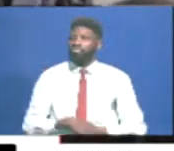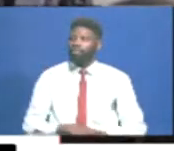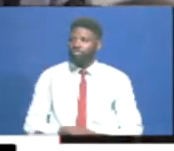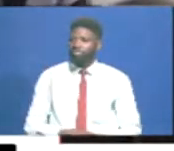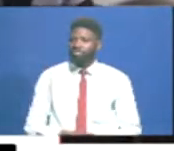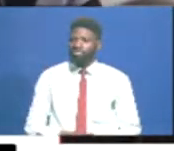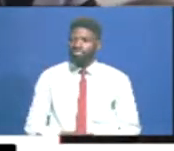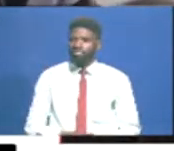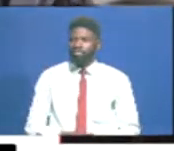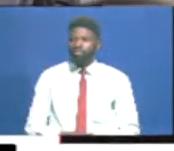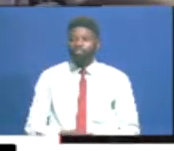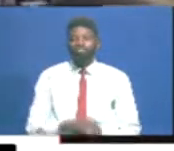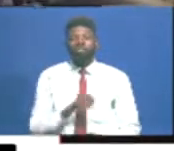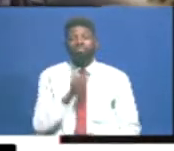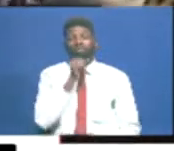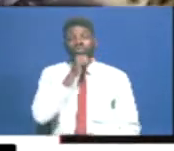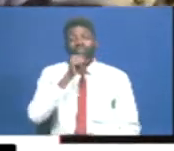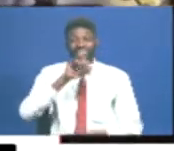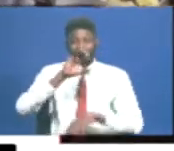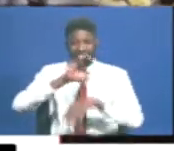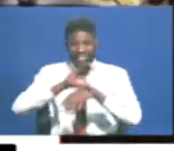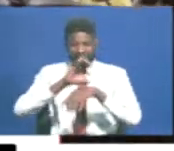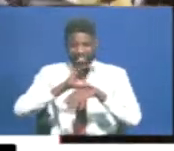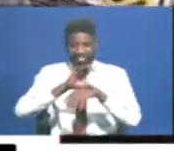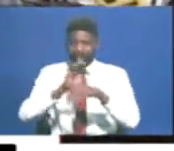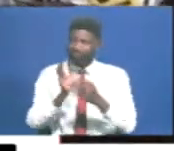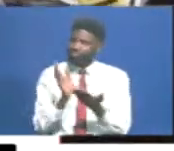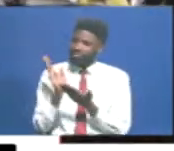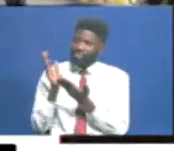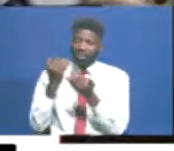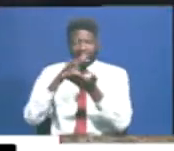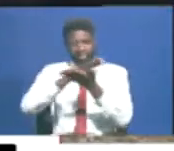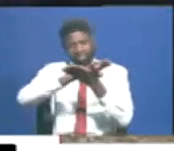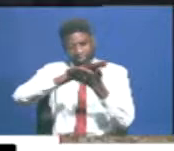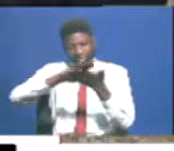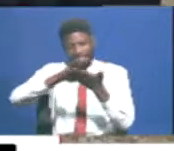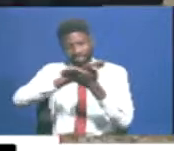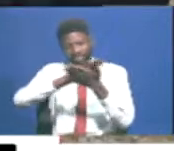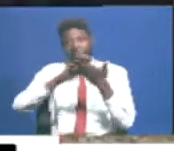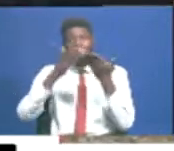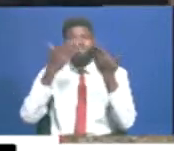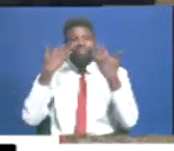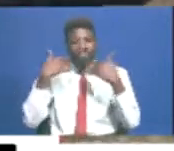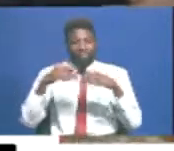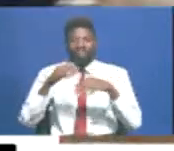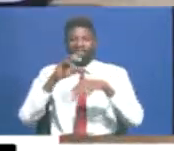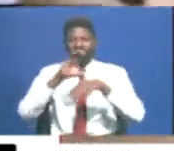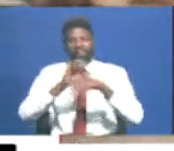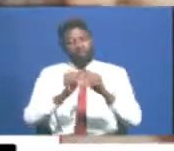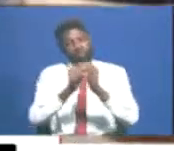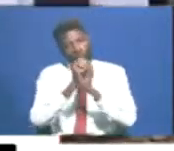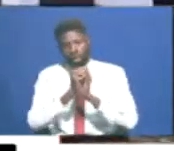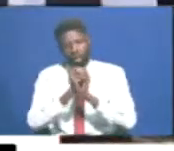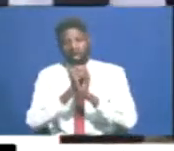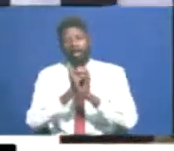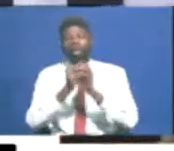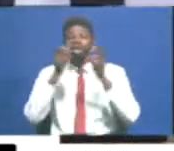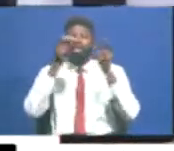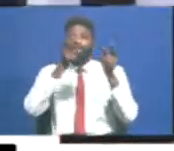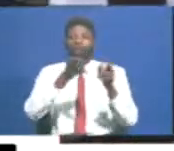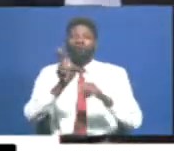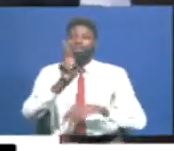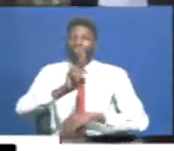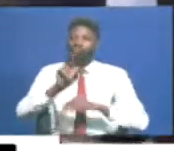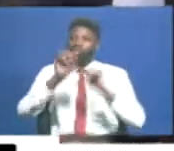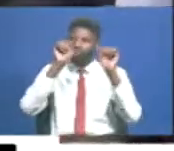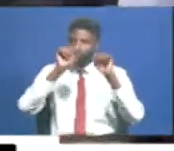The old church building is now released from sacred to secular use. After all is done, the design of the new church is